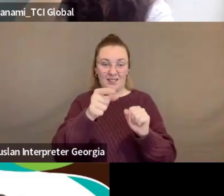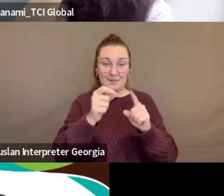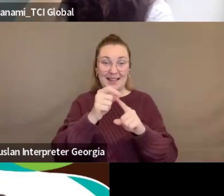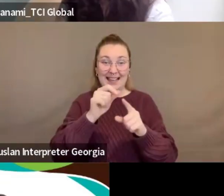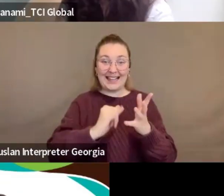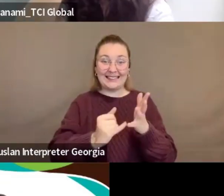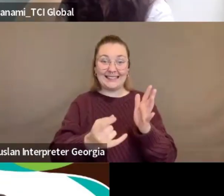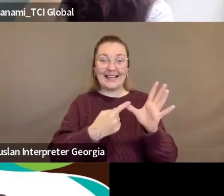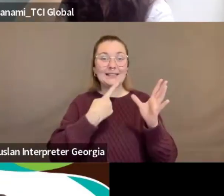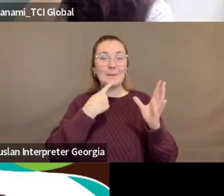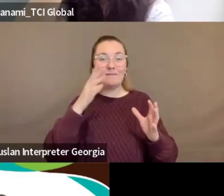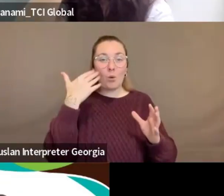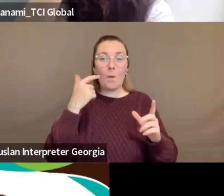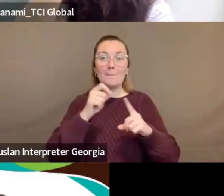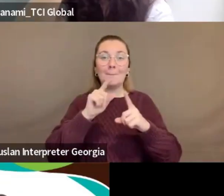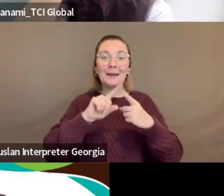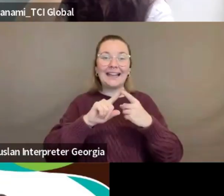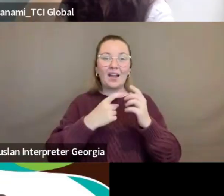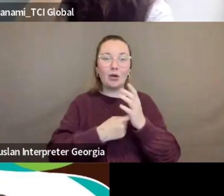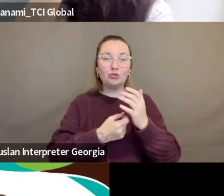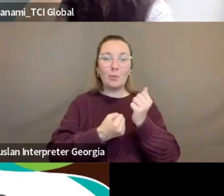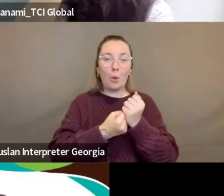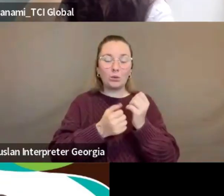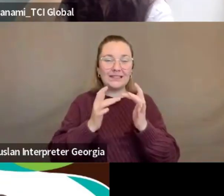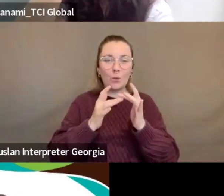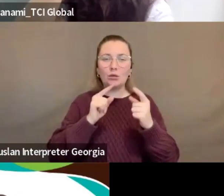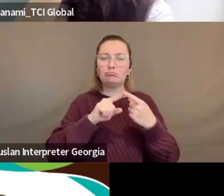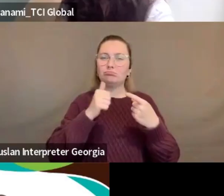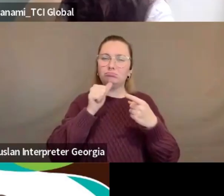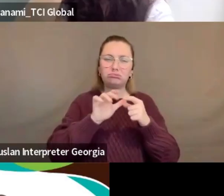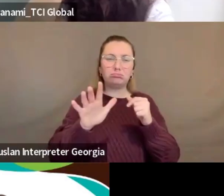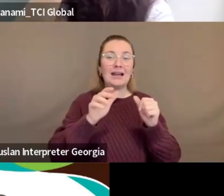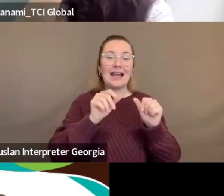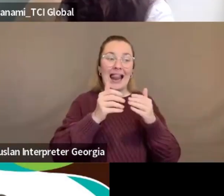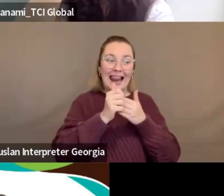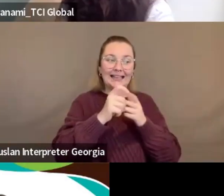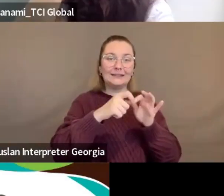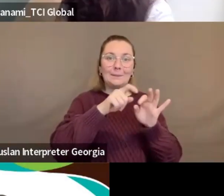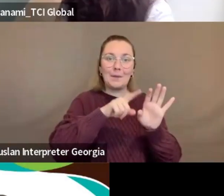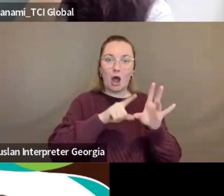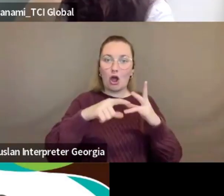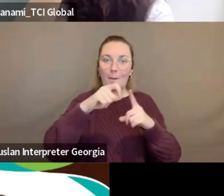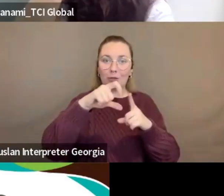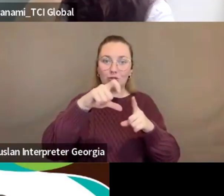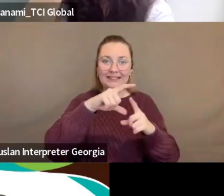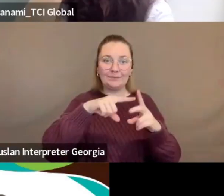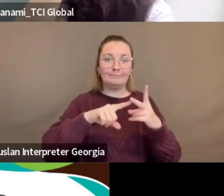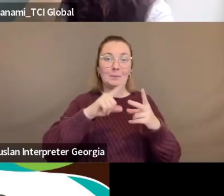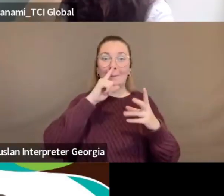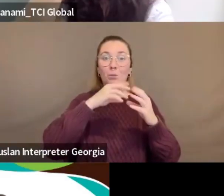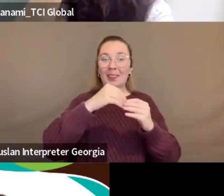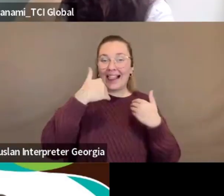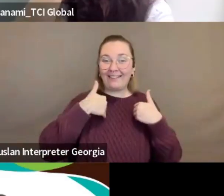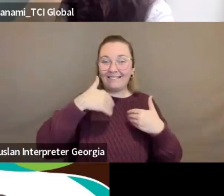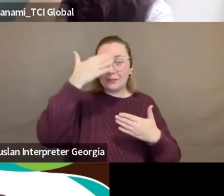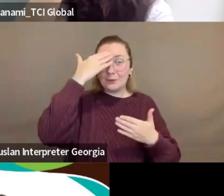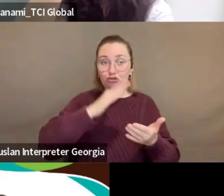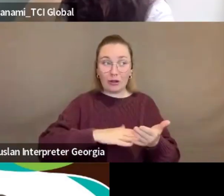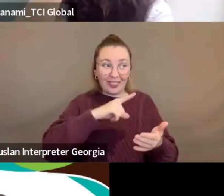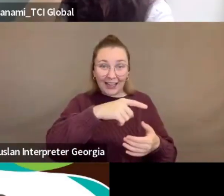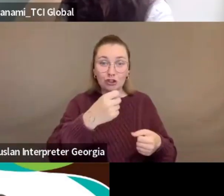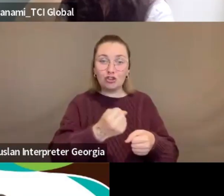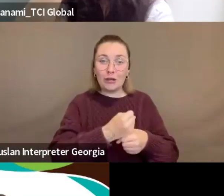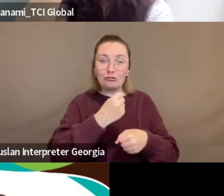sharing earlier, peer support networks led by OPDs. People with lived experience are